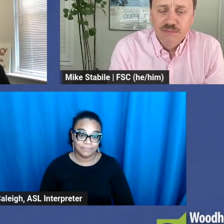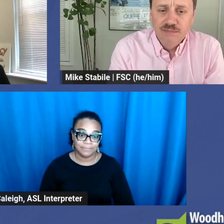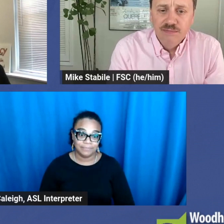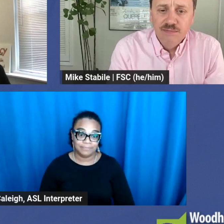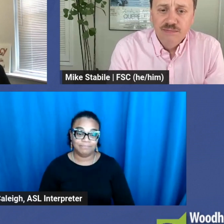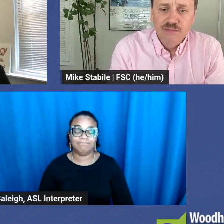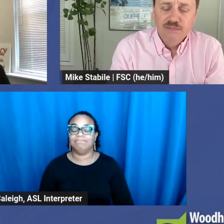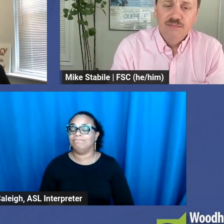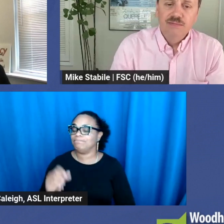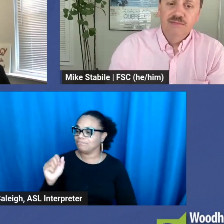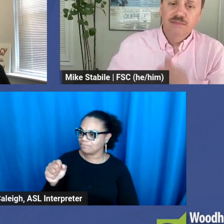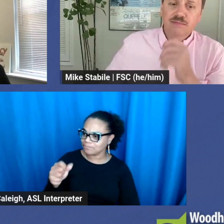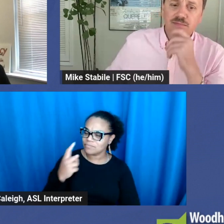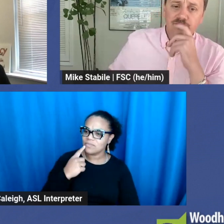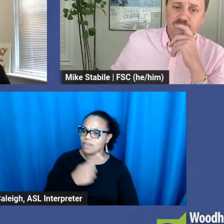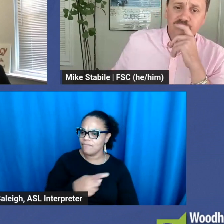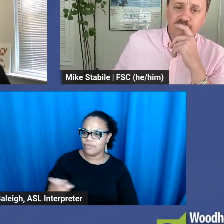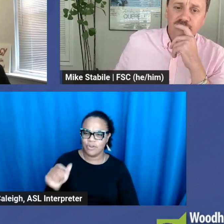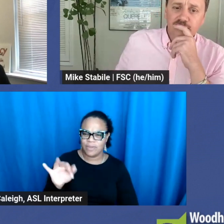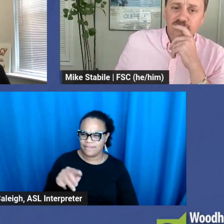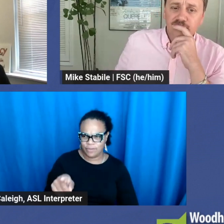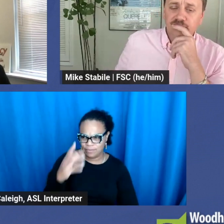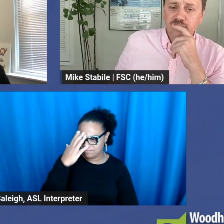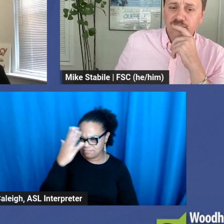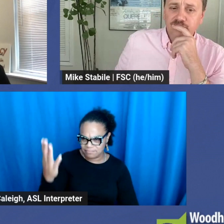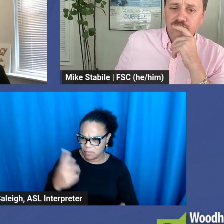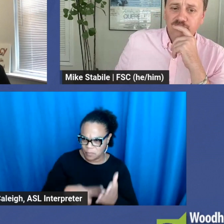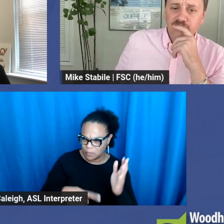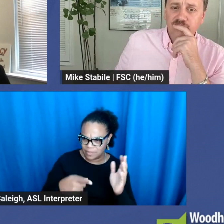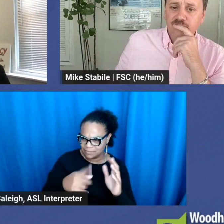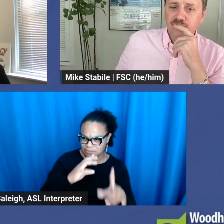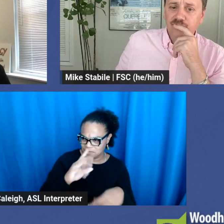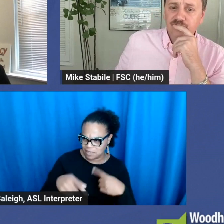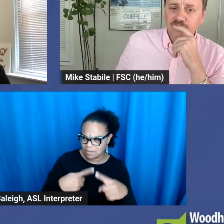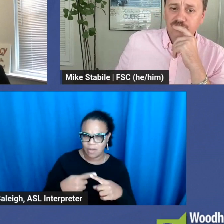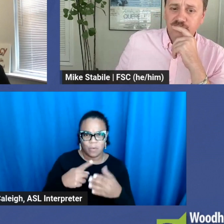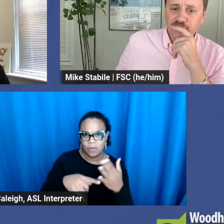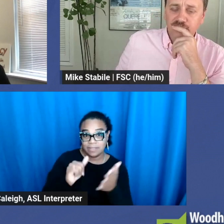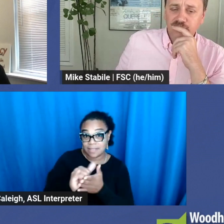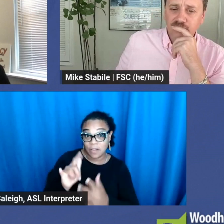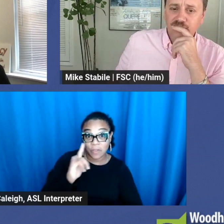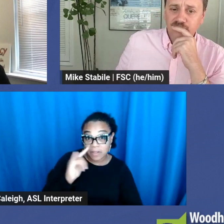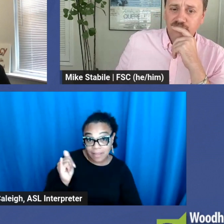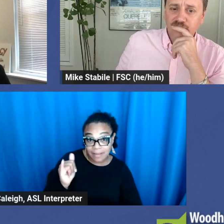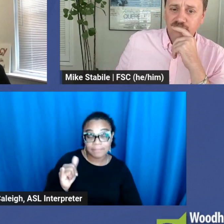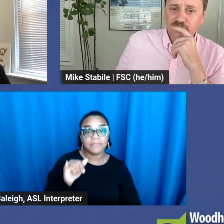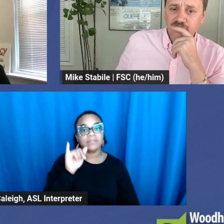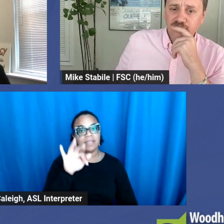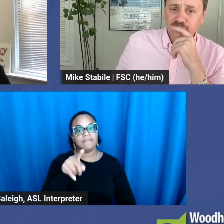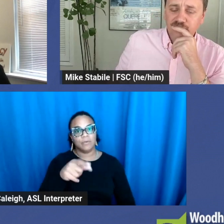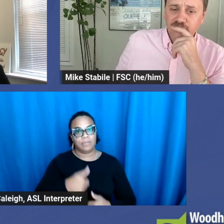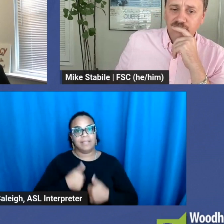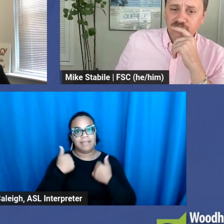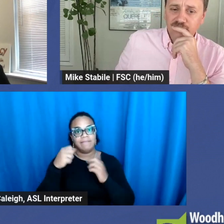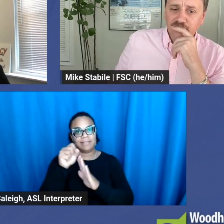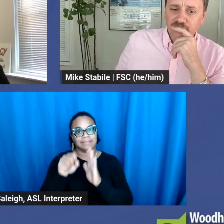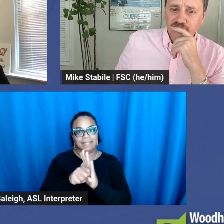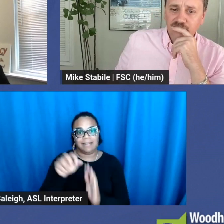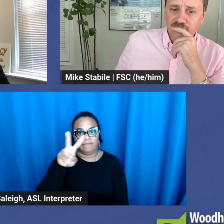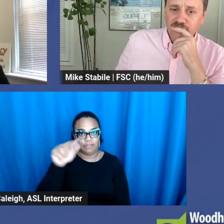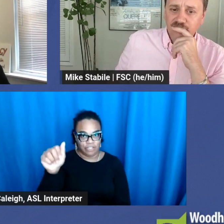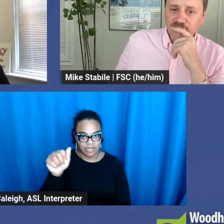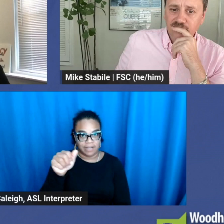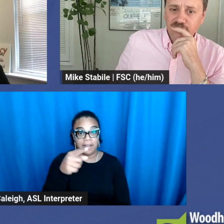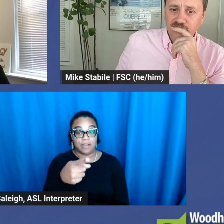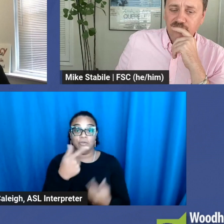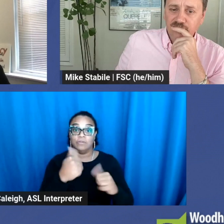Yeah, and just for folks who are not familiar, what this looks like in practice is if you're in the state of Virginia and you go to log on